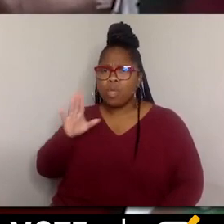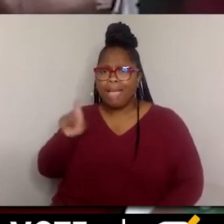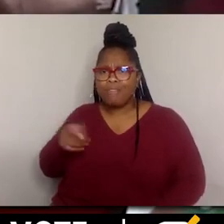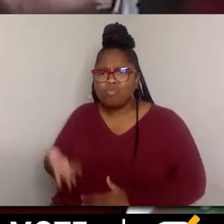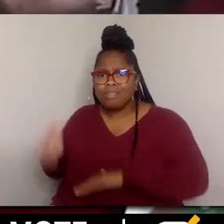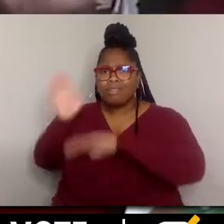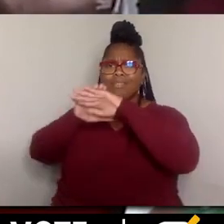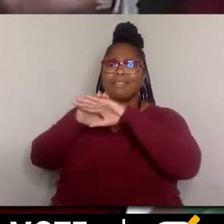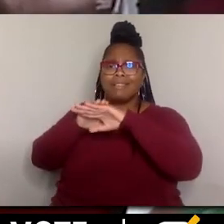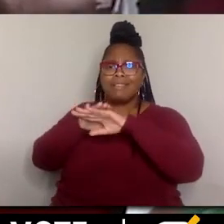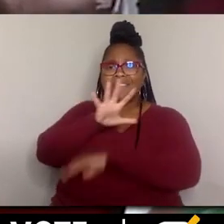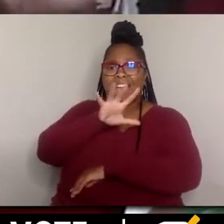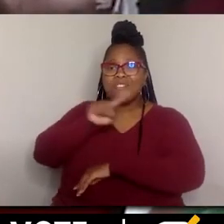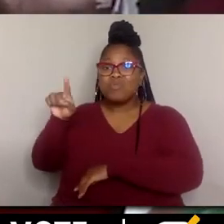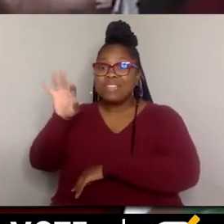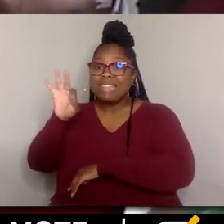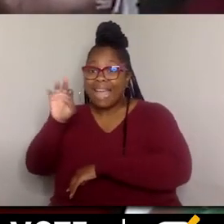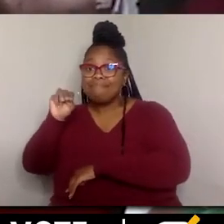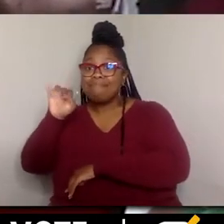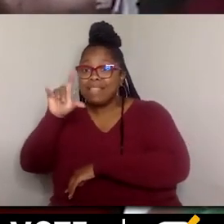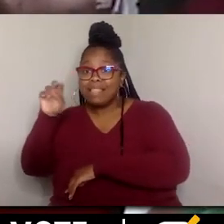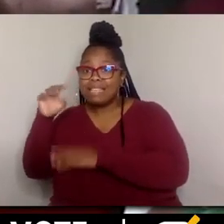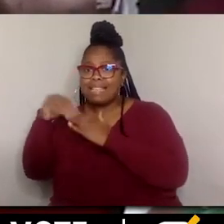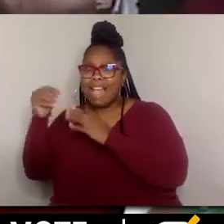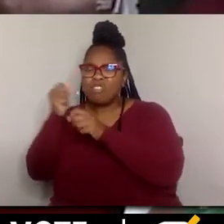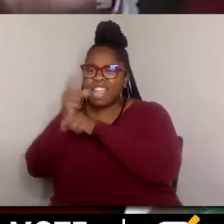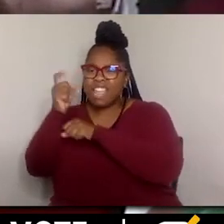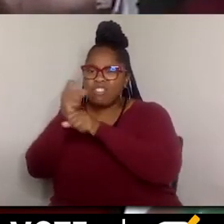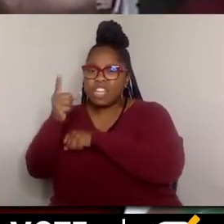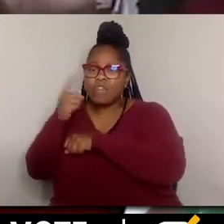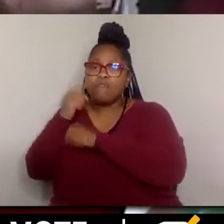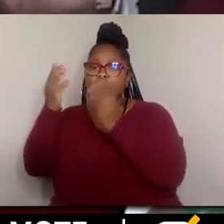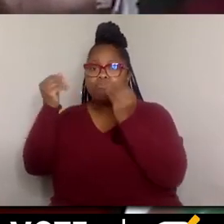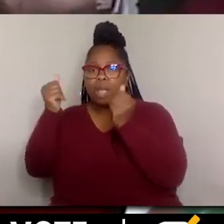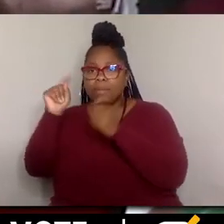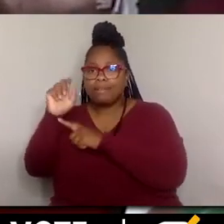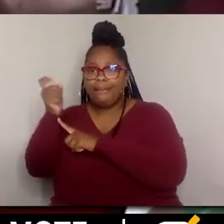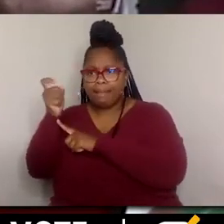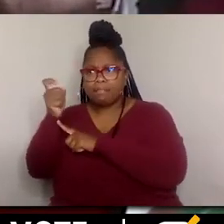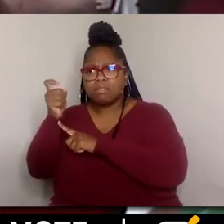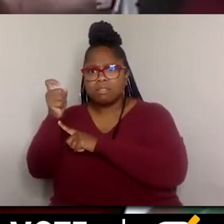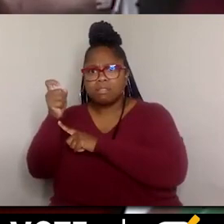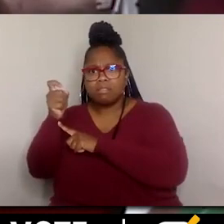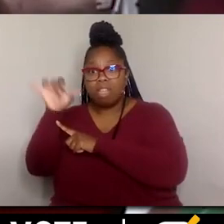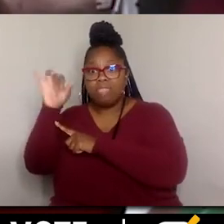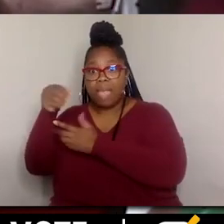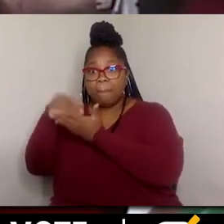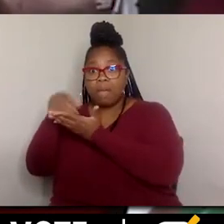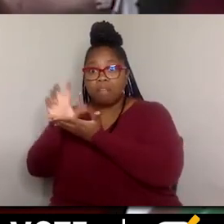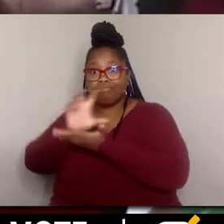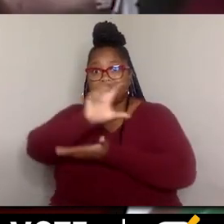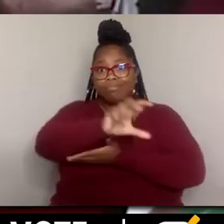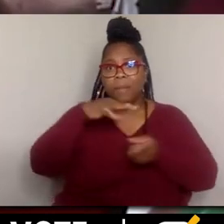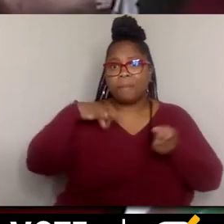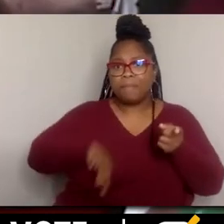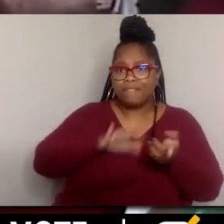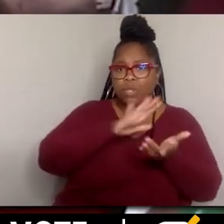$9 million more each year in property taxes to benefit schools and local